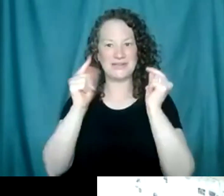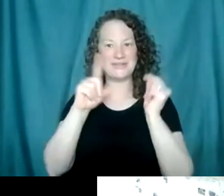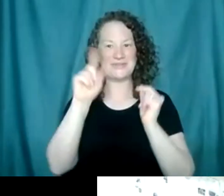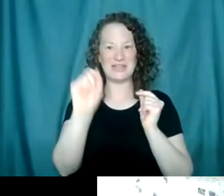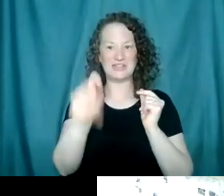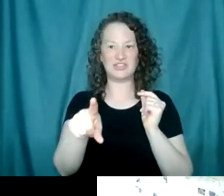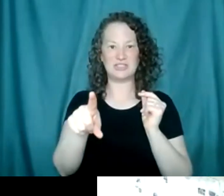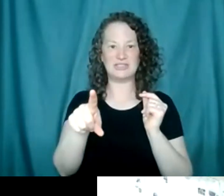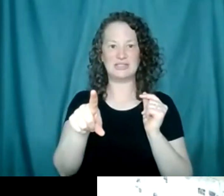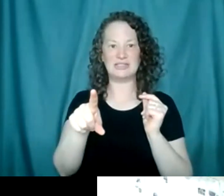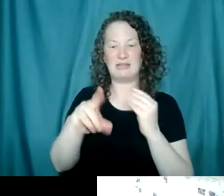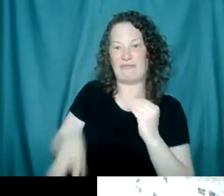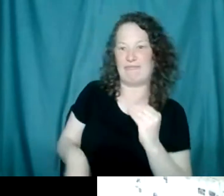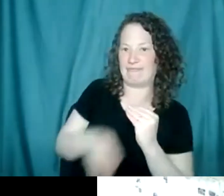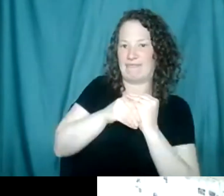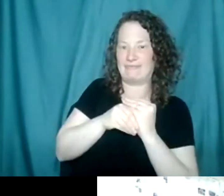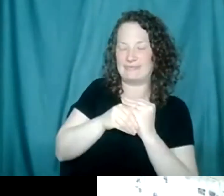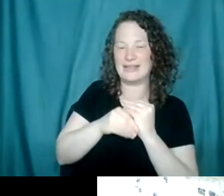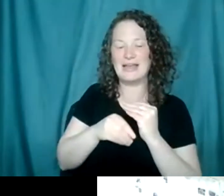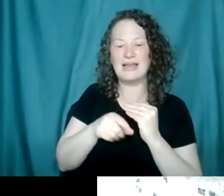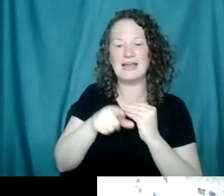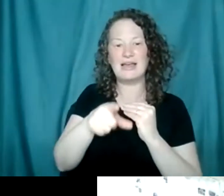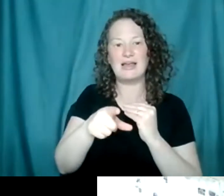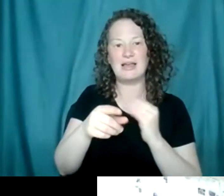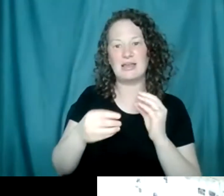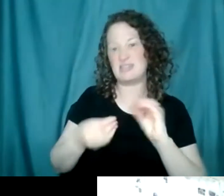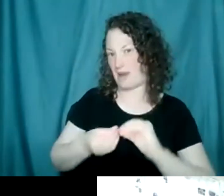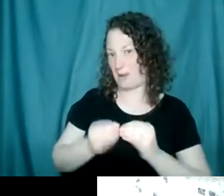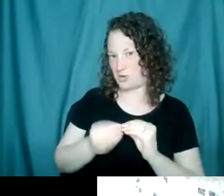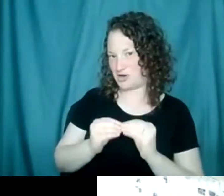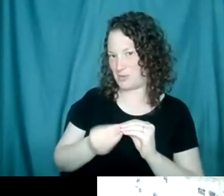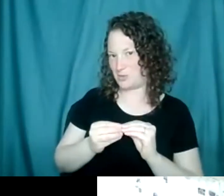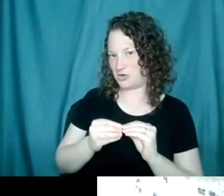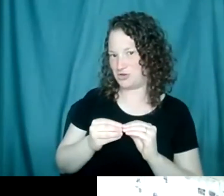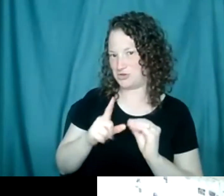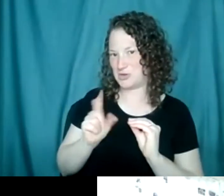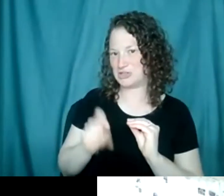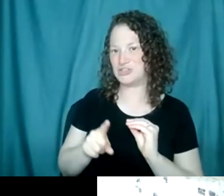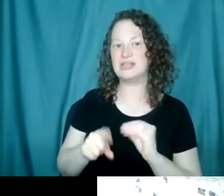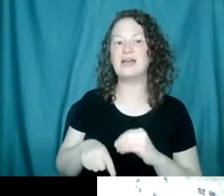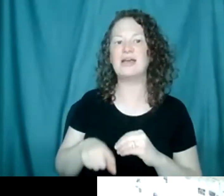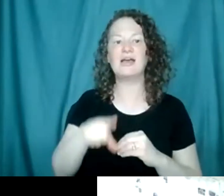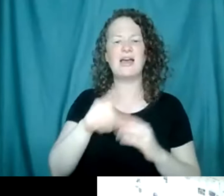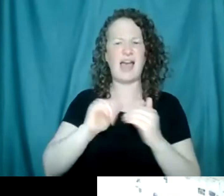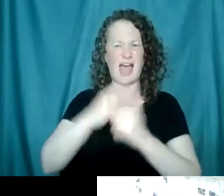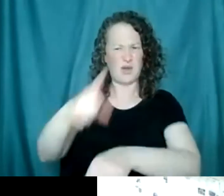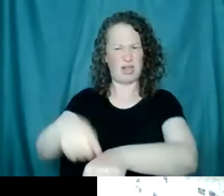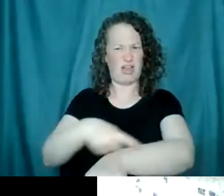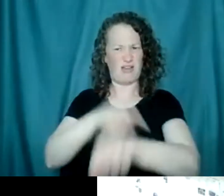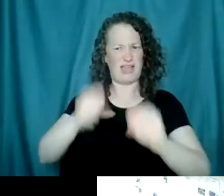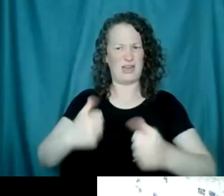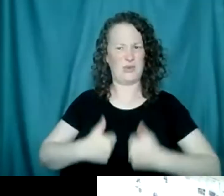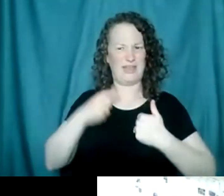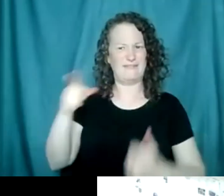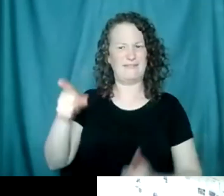is an addendum to that. So just basically a number we're looking for here. But this is a great question. How long could you live on the International Space